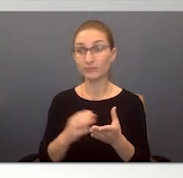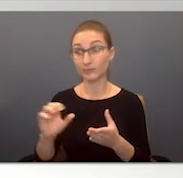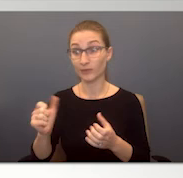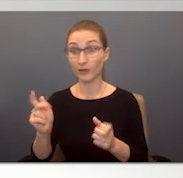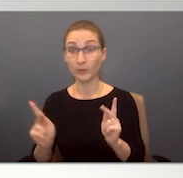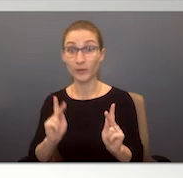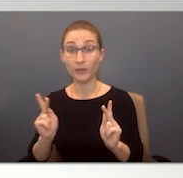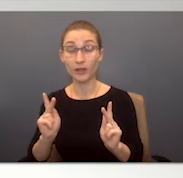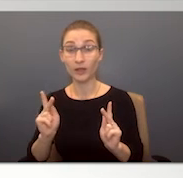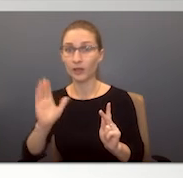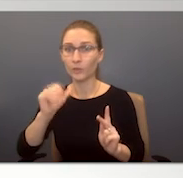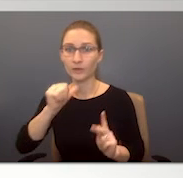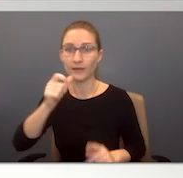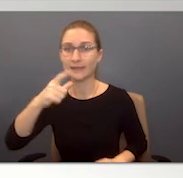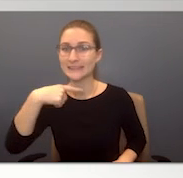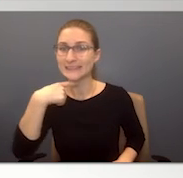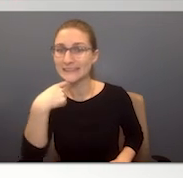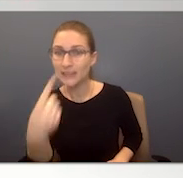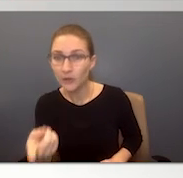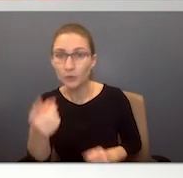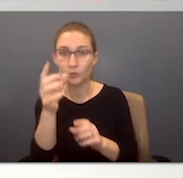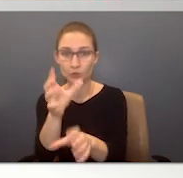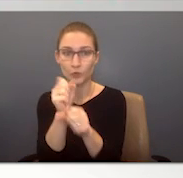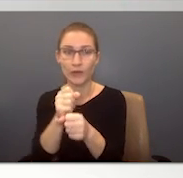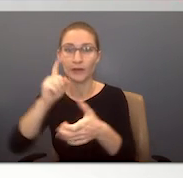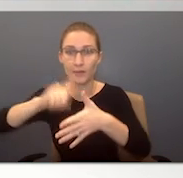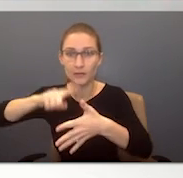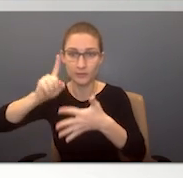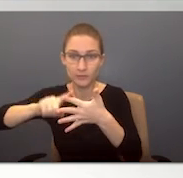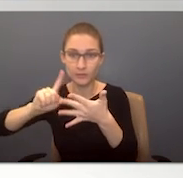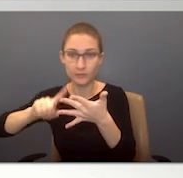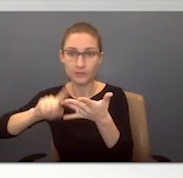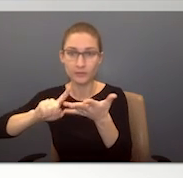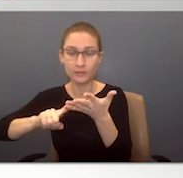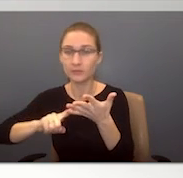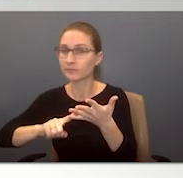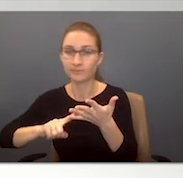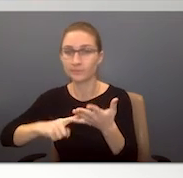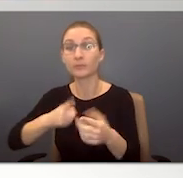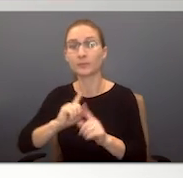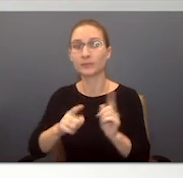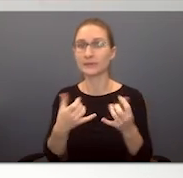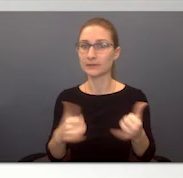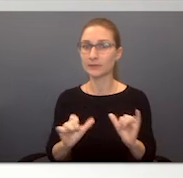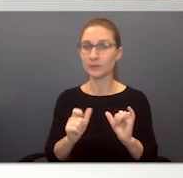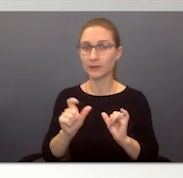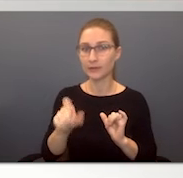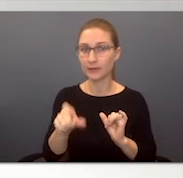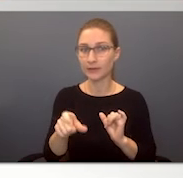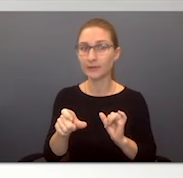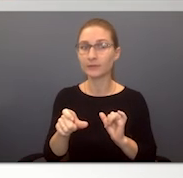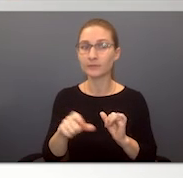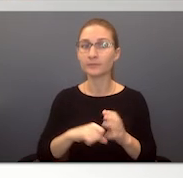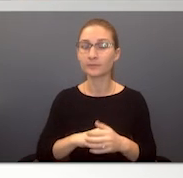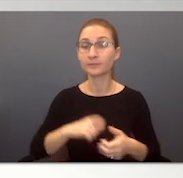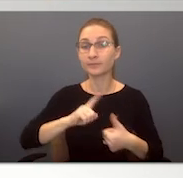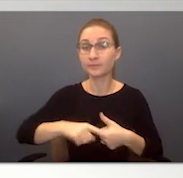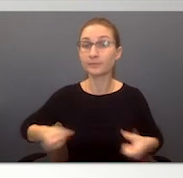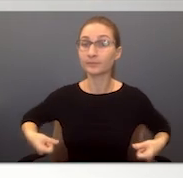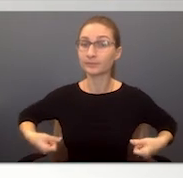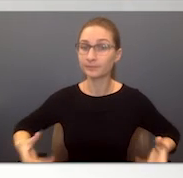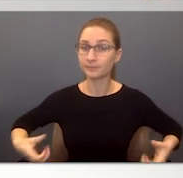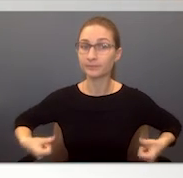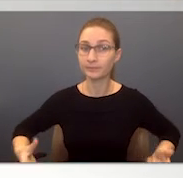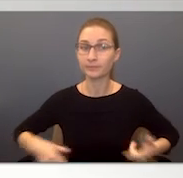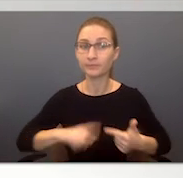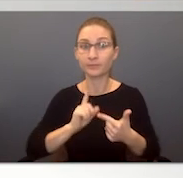some things that other people aren't going to come out and tell you about on that list. They're going to talk to you